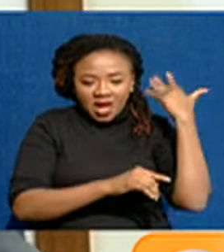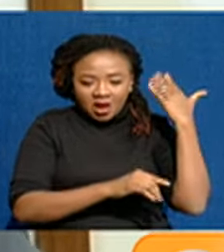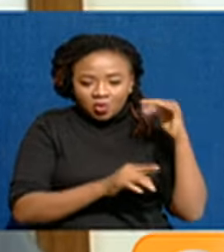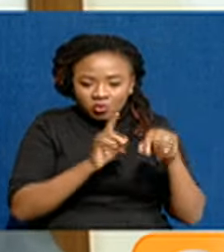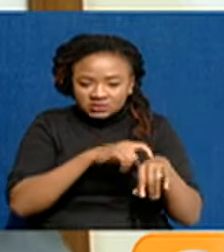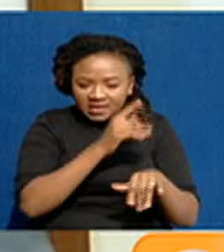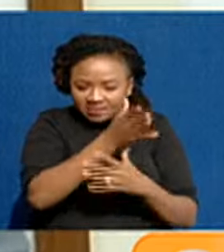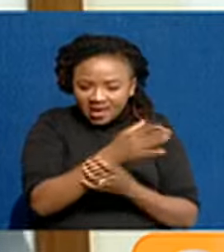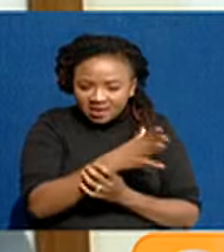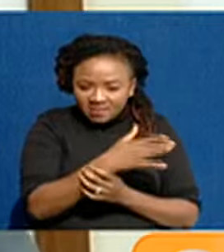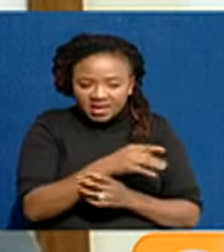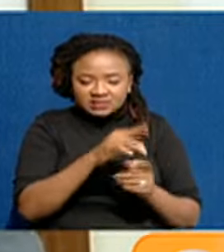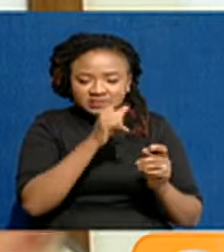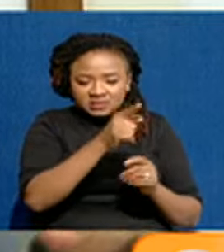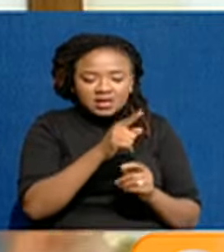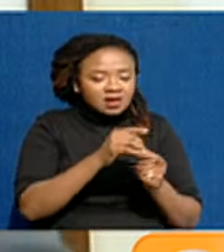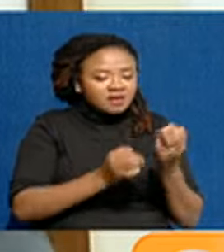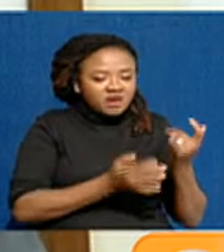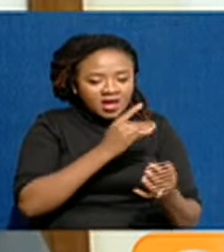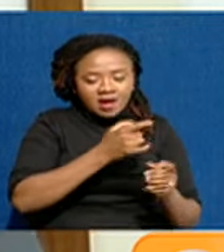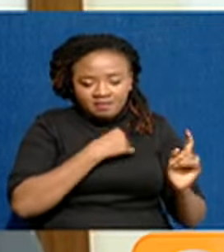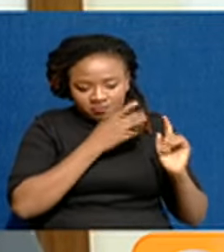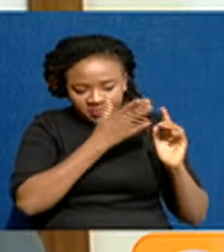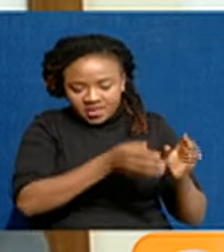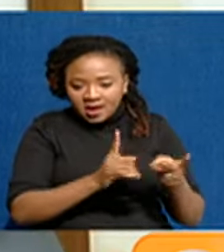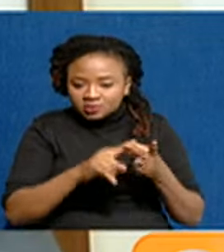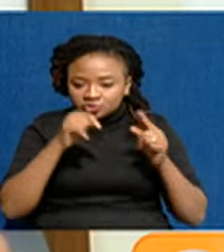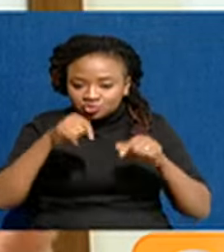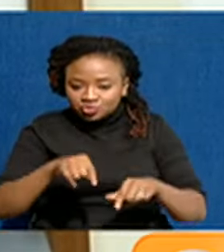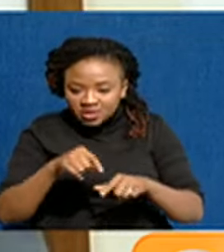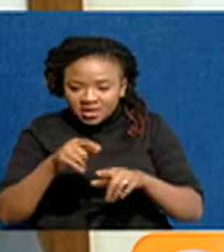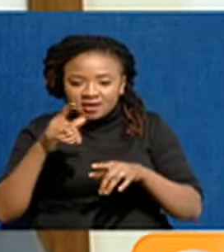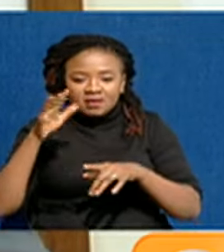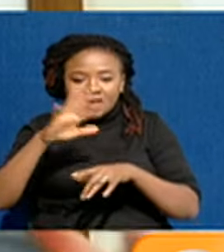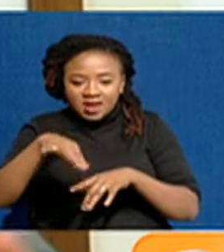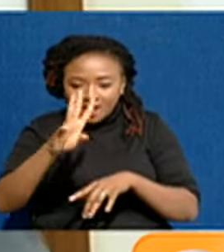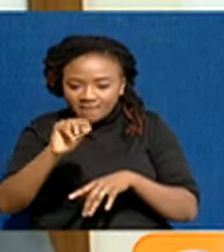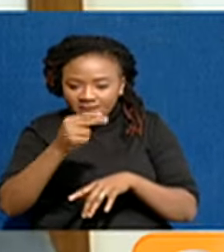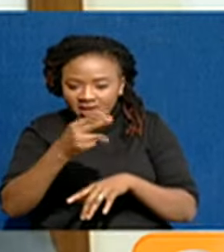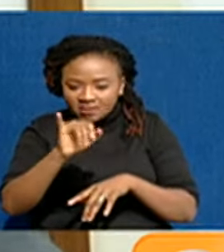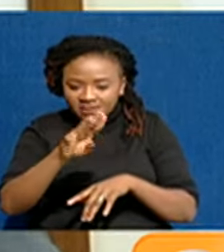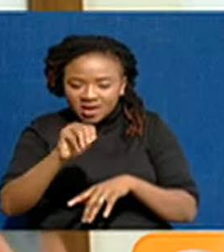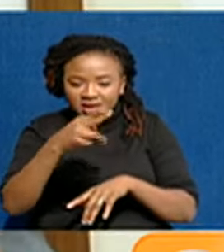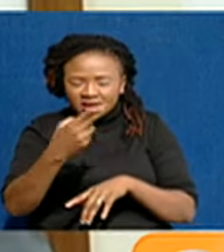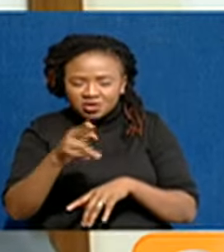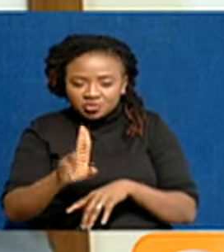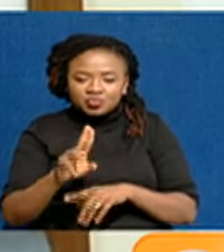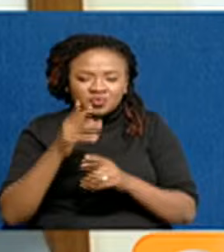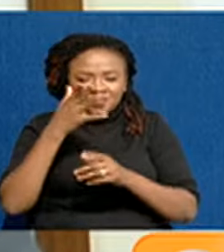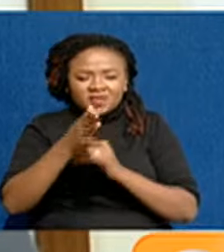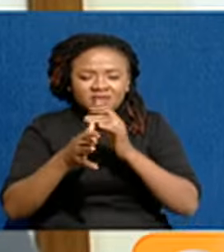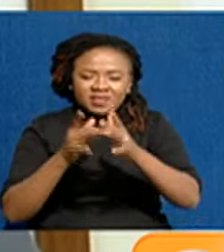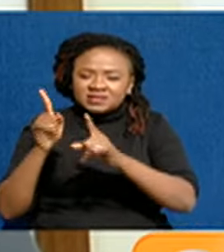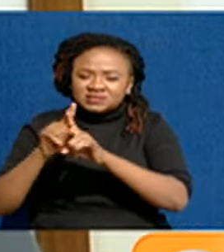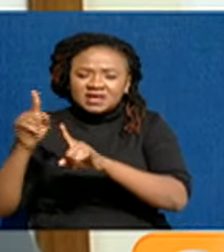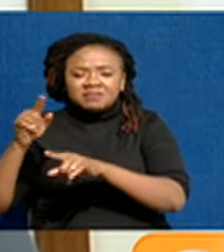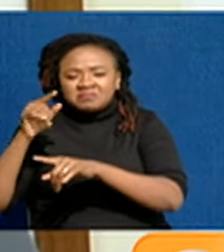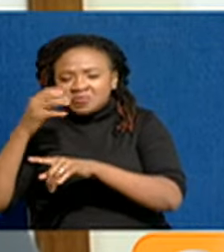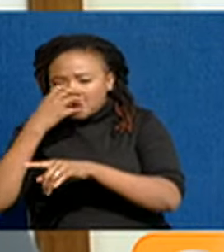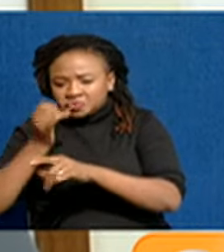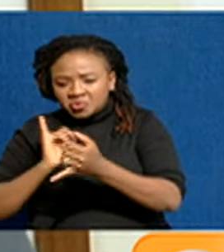if you can remember. Today he was in Baimahiu. I am here in the coastal region. There are other people who are joining us, the first lady, the second lady. So we are learning and we are trying to do our best